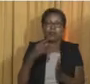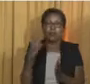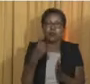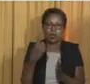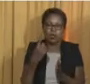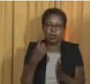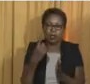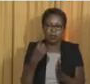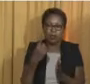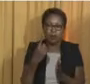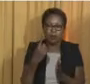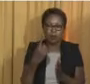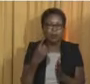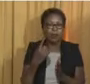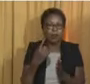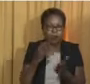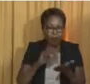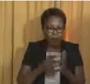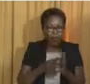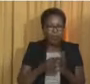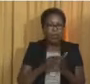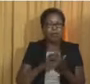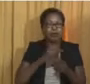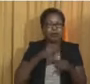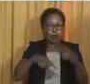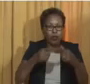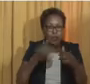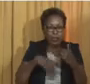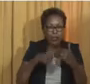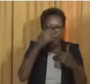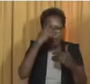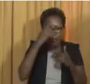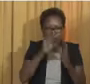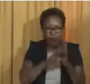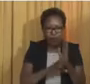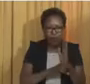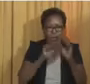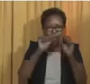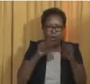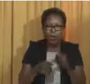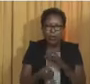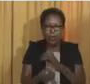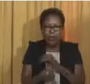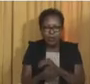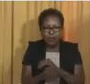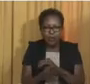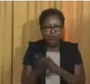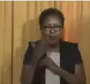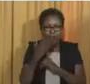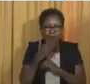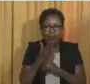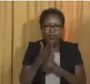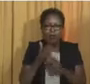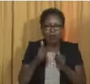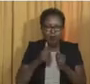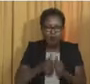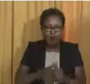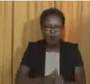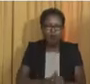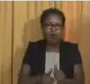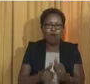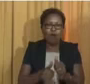amendment process of India's Constitution can be described as falling under the flexible model of amendment powers